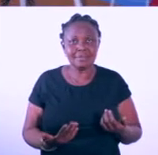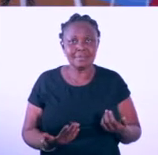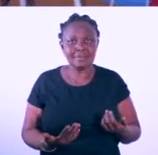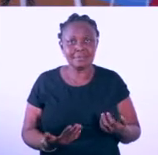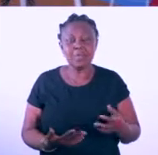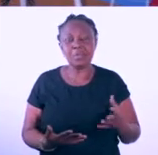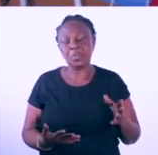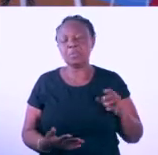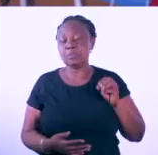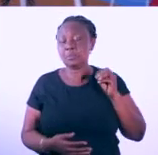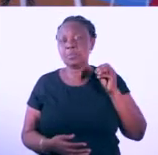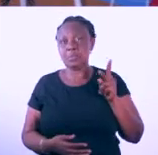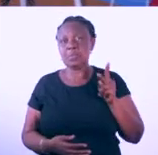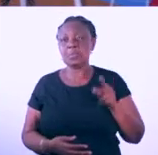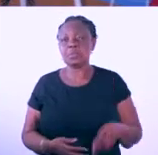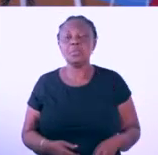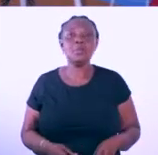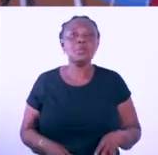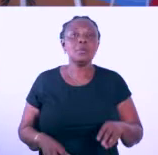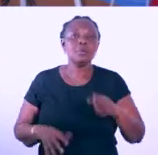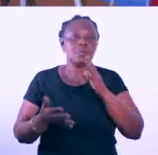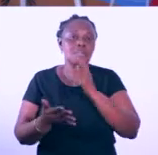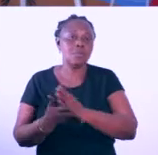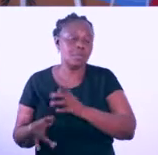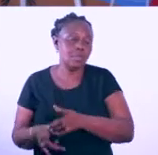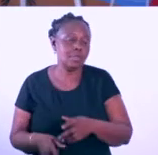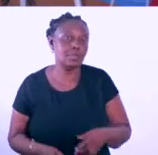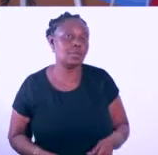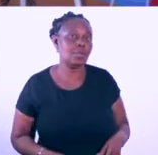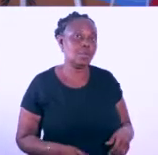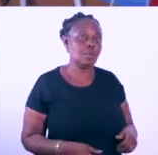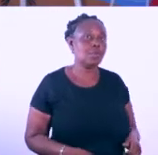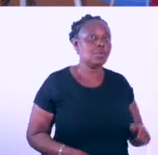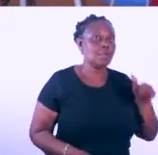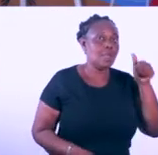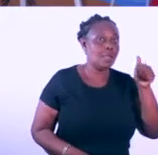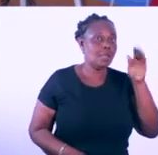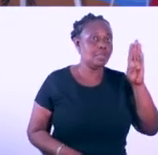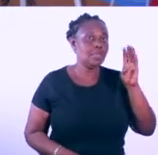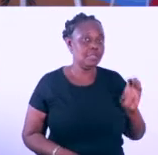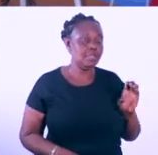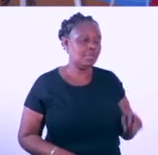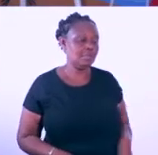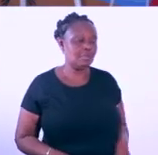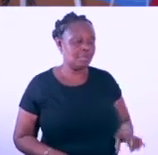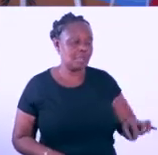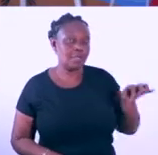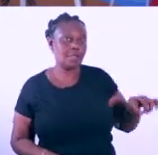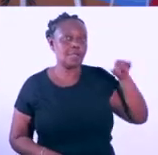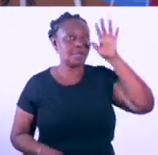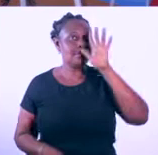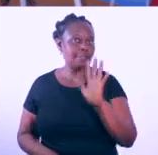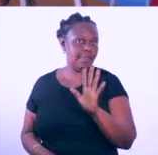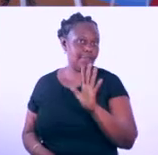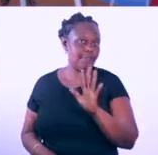Okay. Come over here to the letters. Select any 5, point, and then